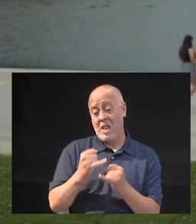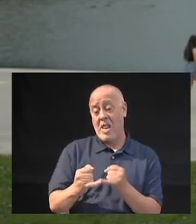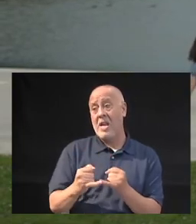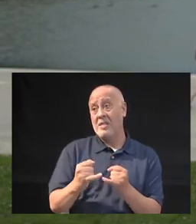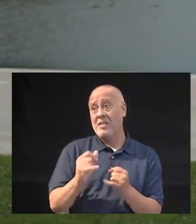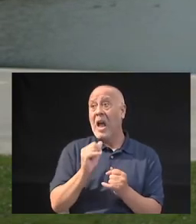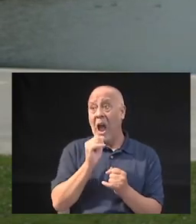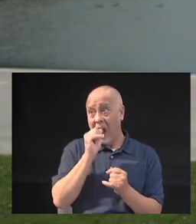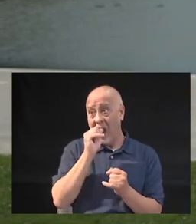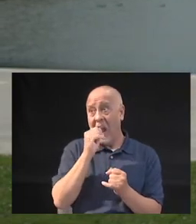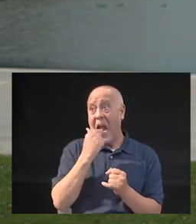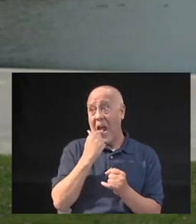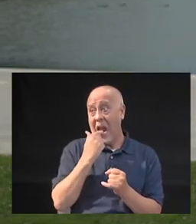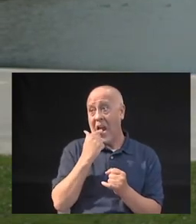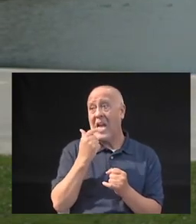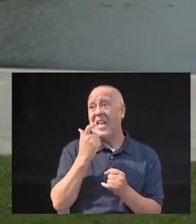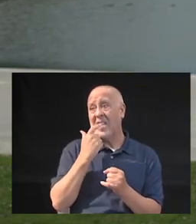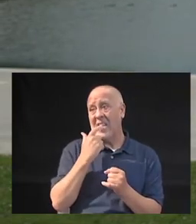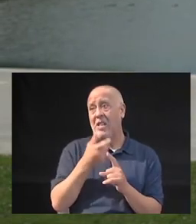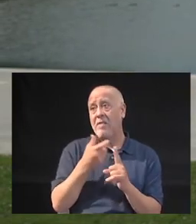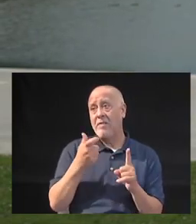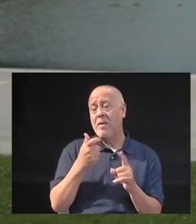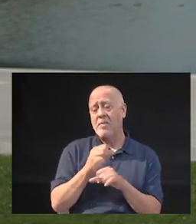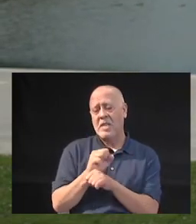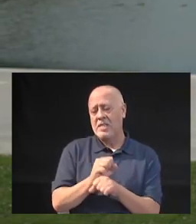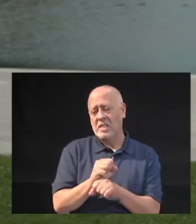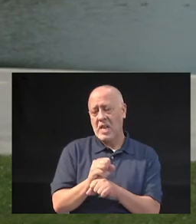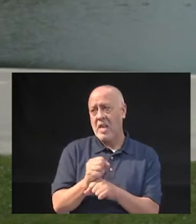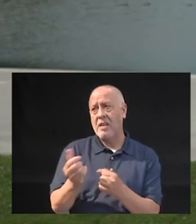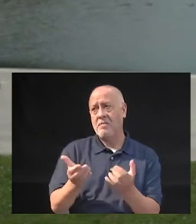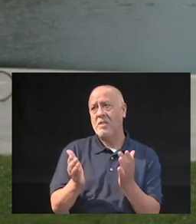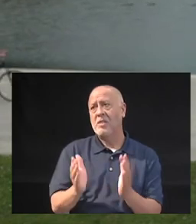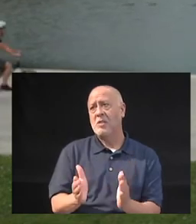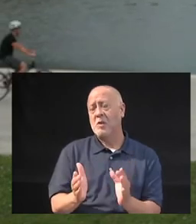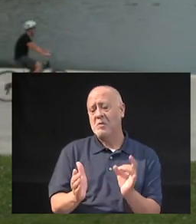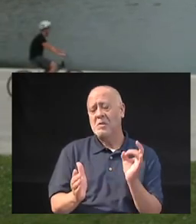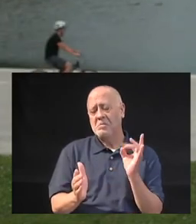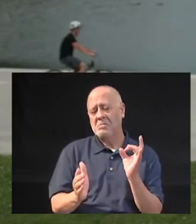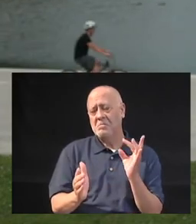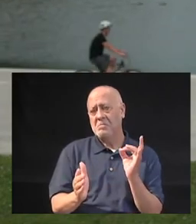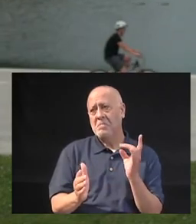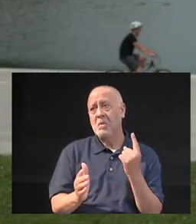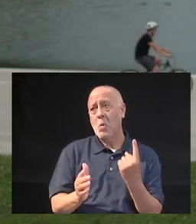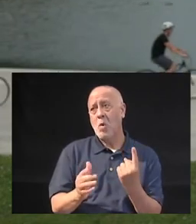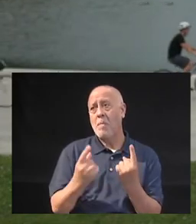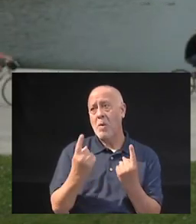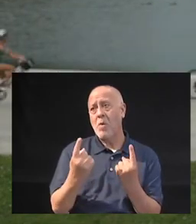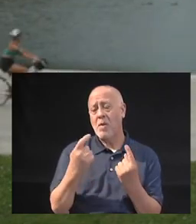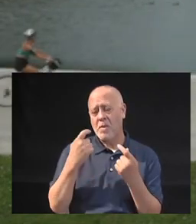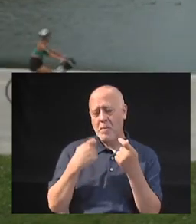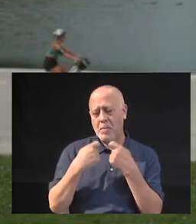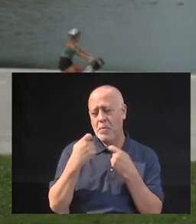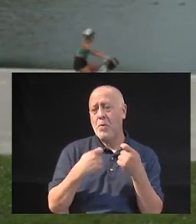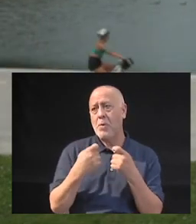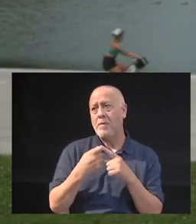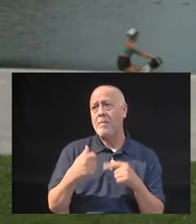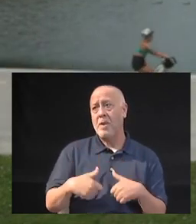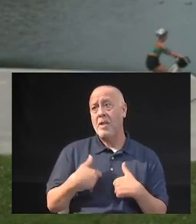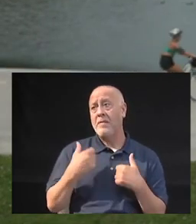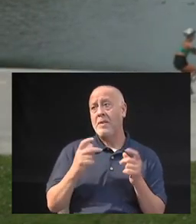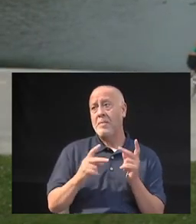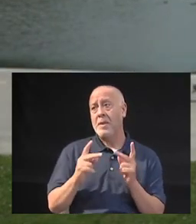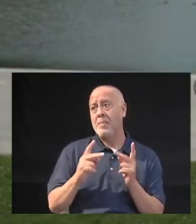pair of the teeth of his enslaved servants. One by one, those teeth were extracted from living human